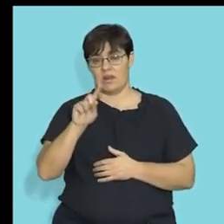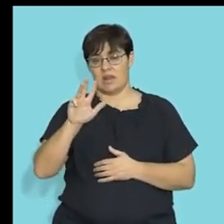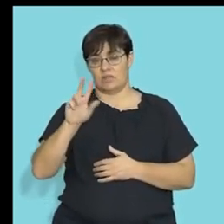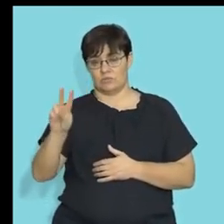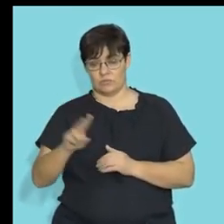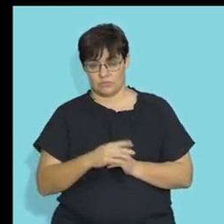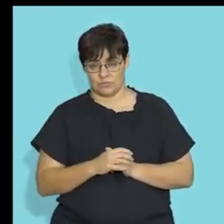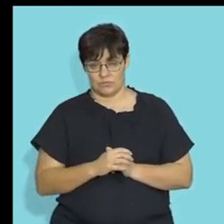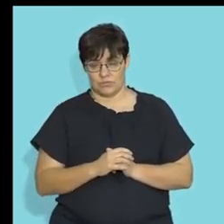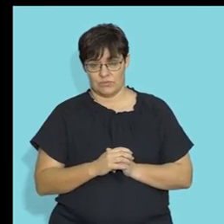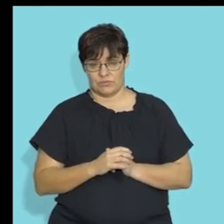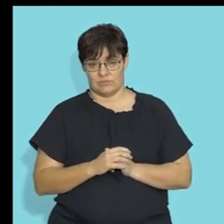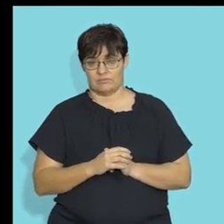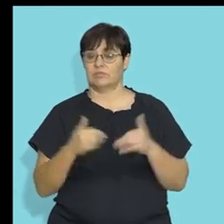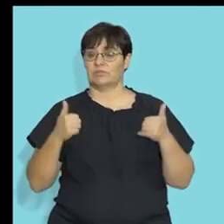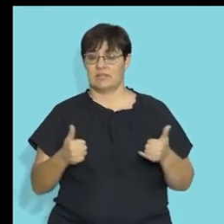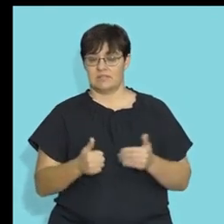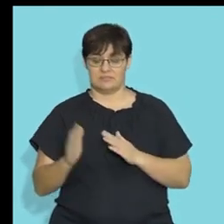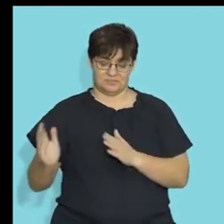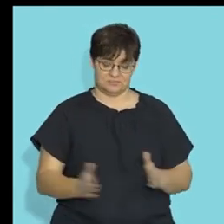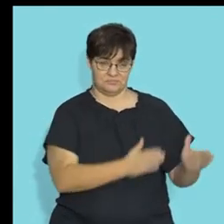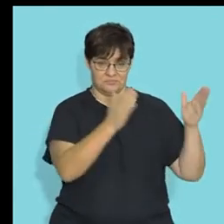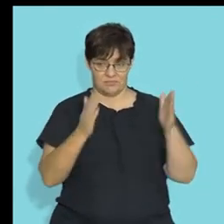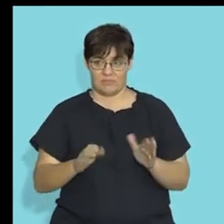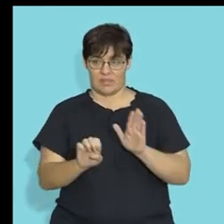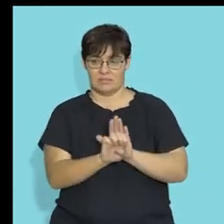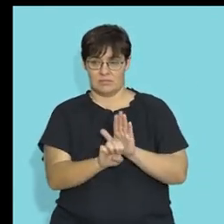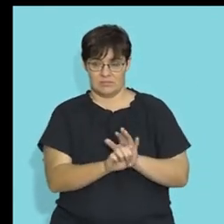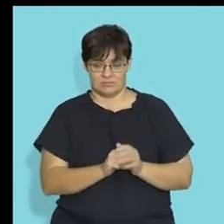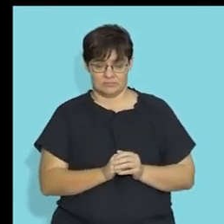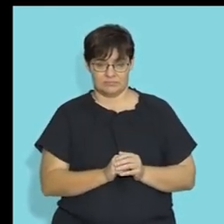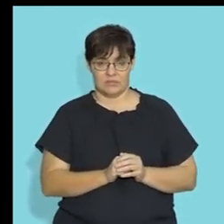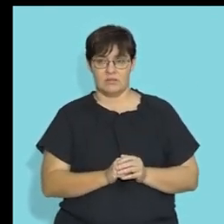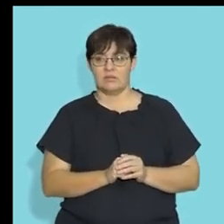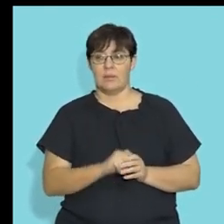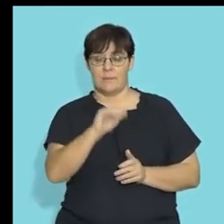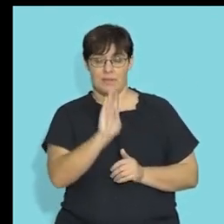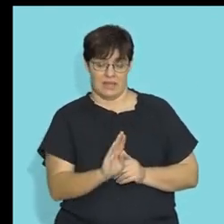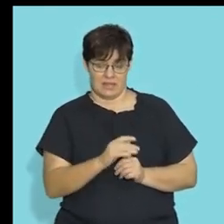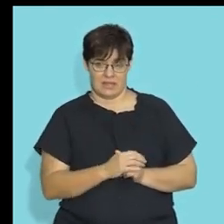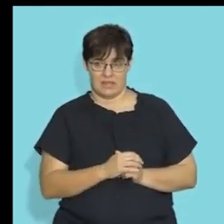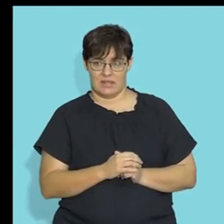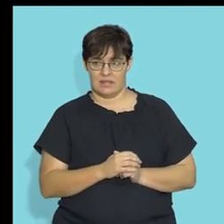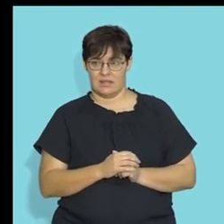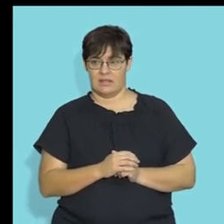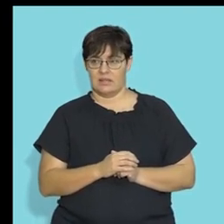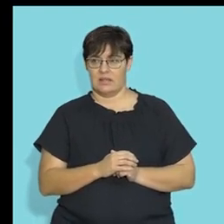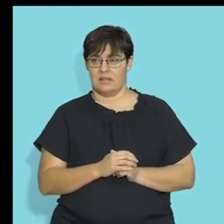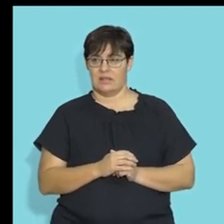over 8192. Great, let's move to the next example. So I'm